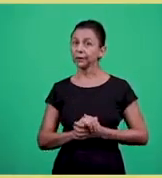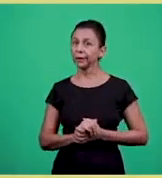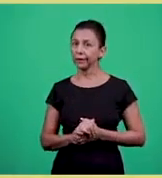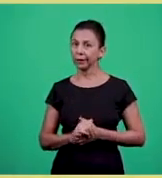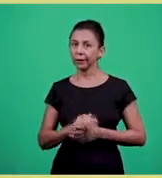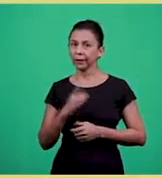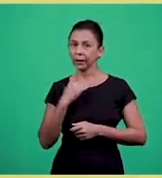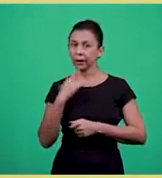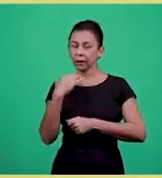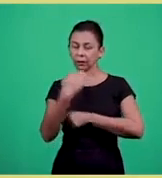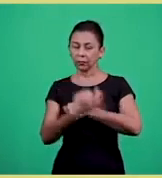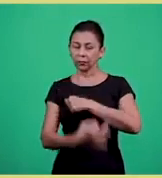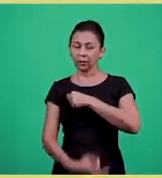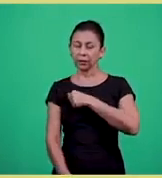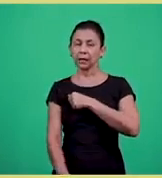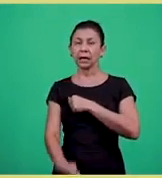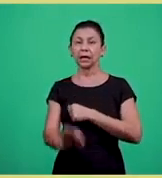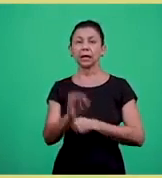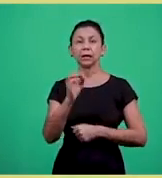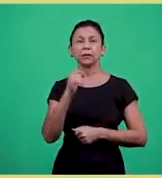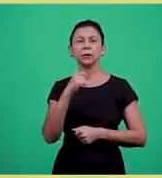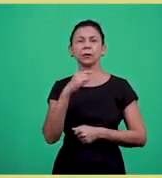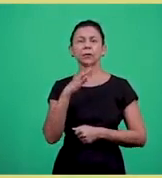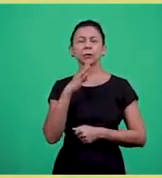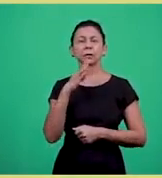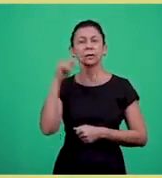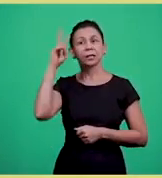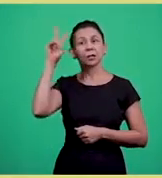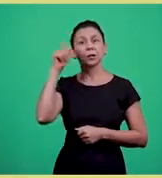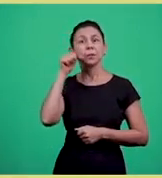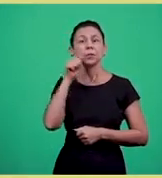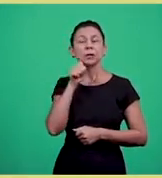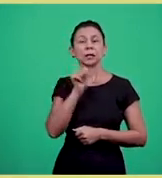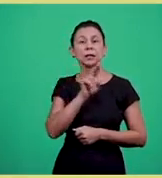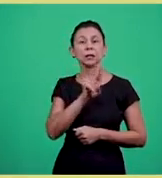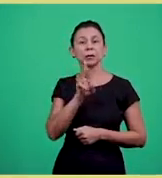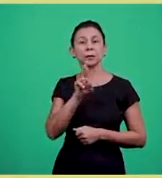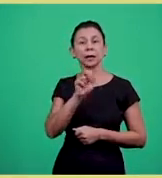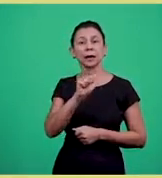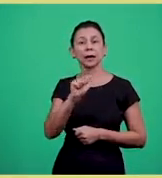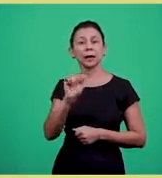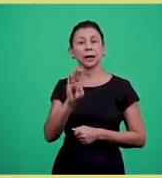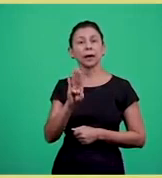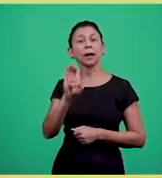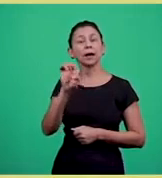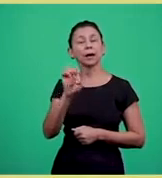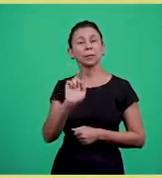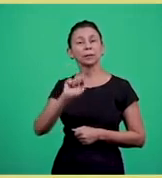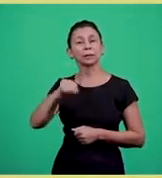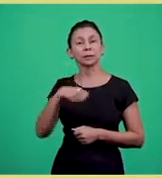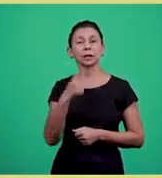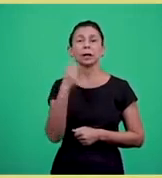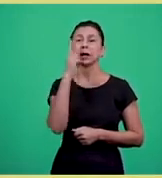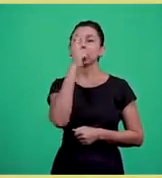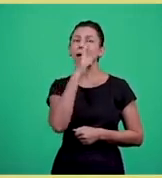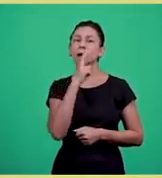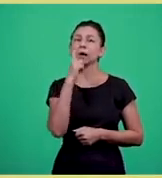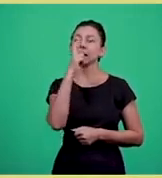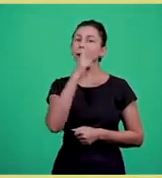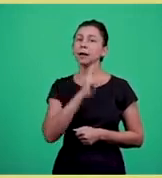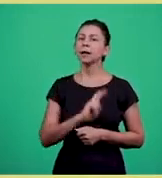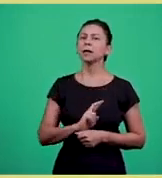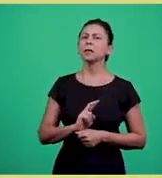understand of the scarlet cord, we need to learn about the story of a woman called